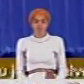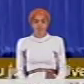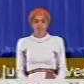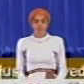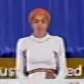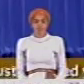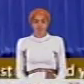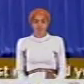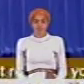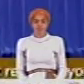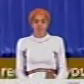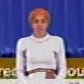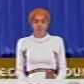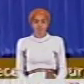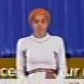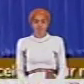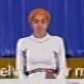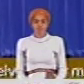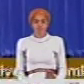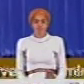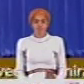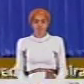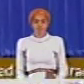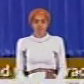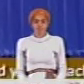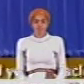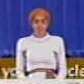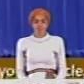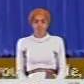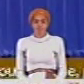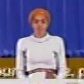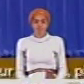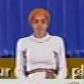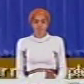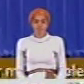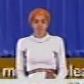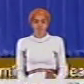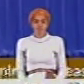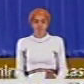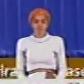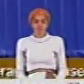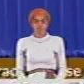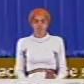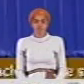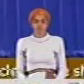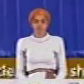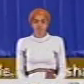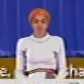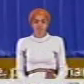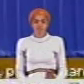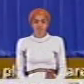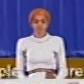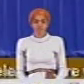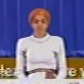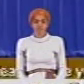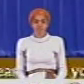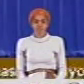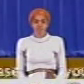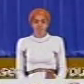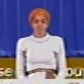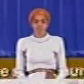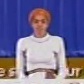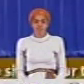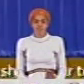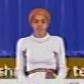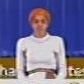baya iya tashiwa sai dan juya shi yi mishi wanka yi mishi kome na zage asimitoci duka har nan ma aka sassaga